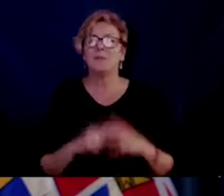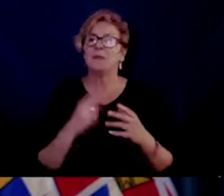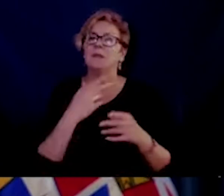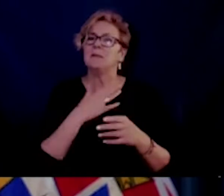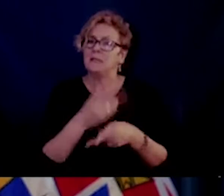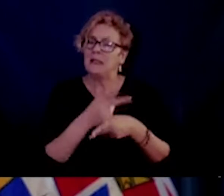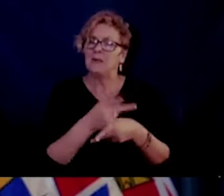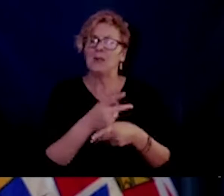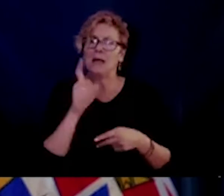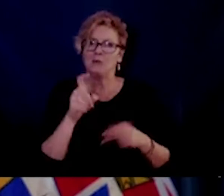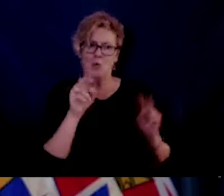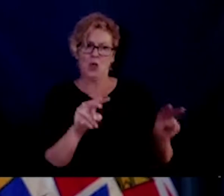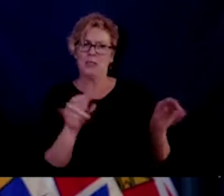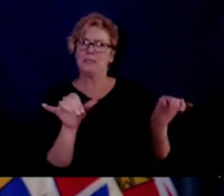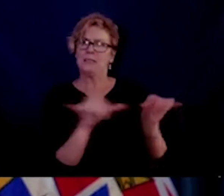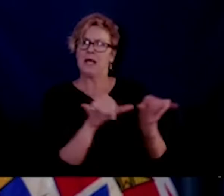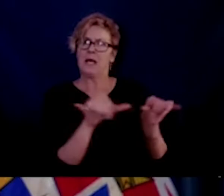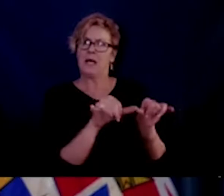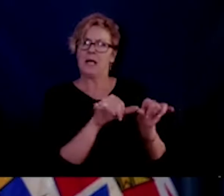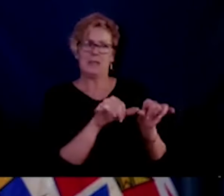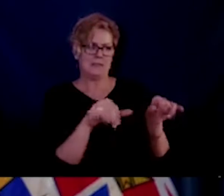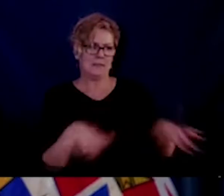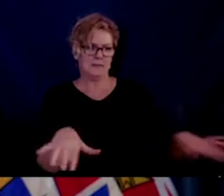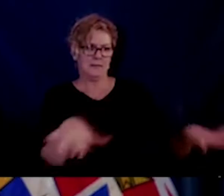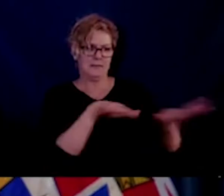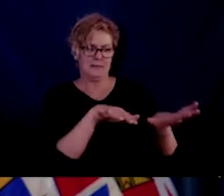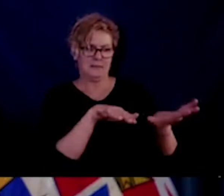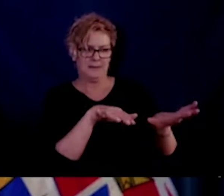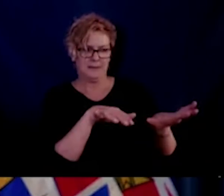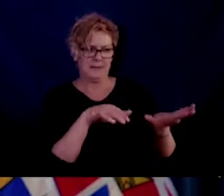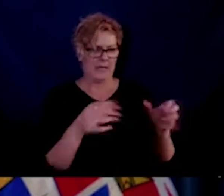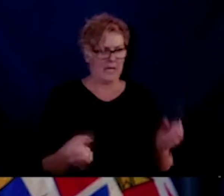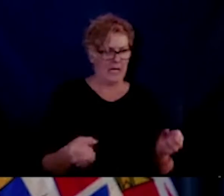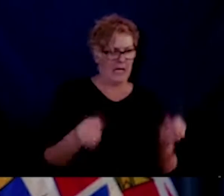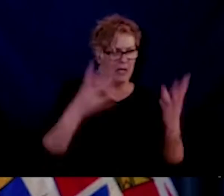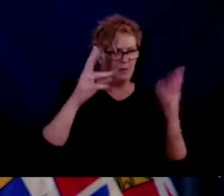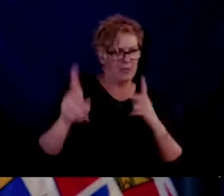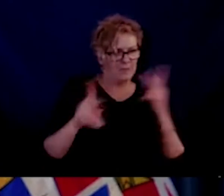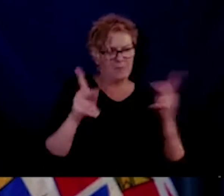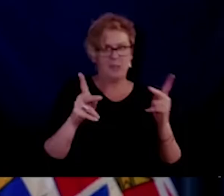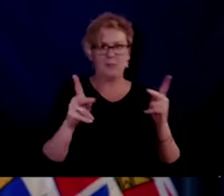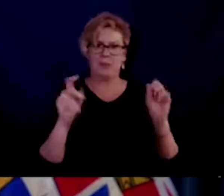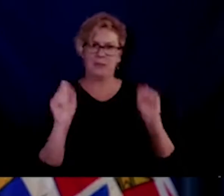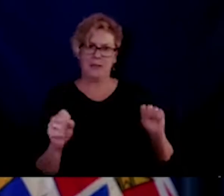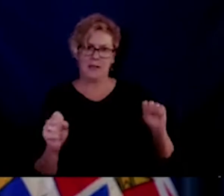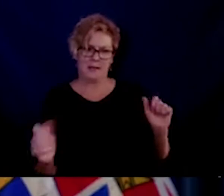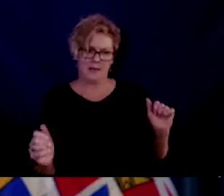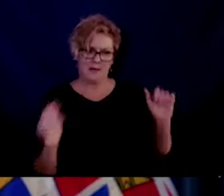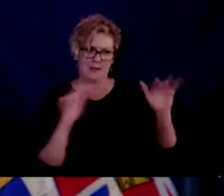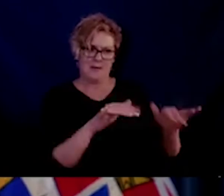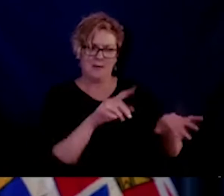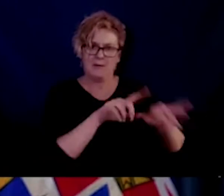safely maintain safe distances from those who they are not within a close bubble with. And that's important. Or we